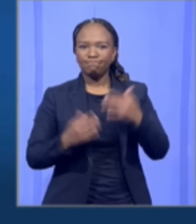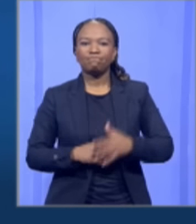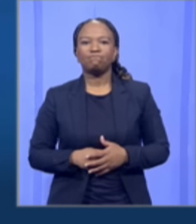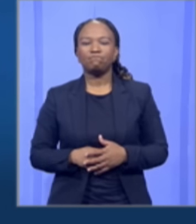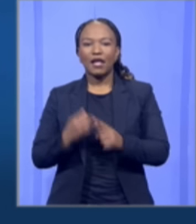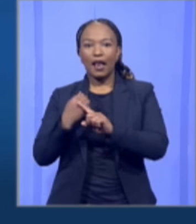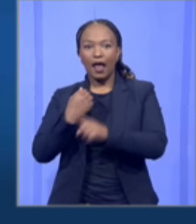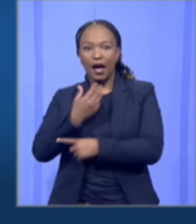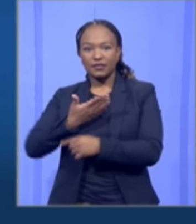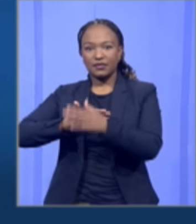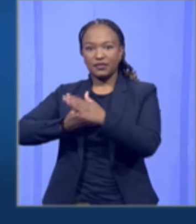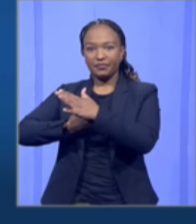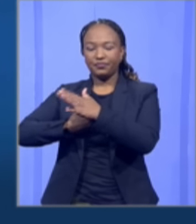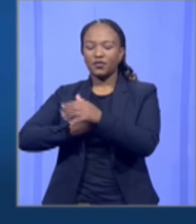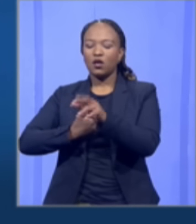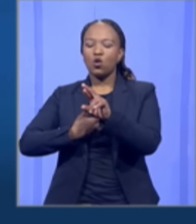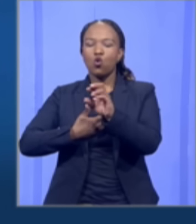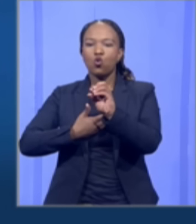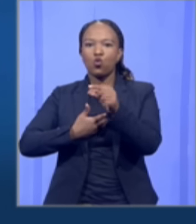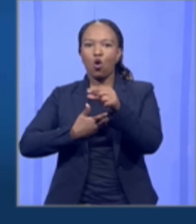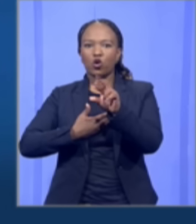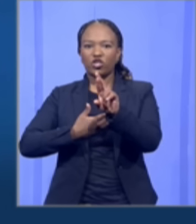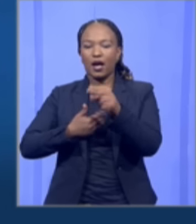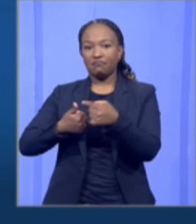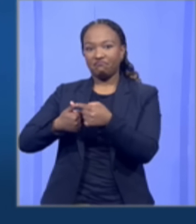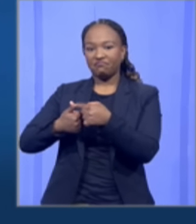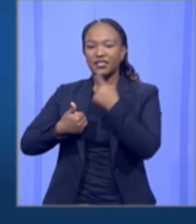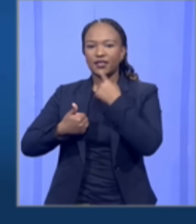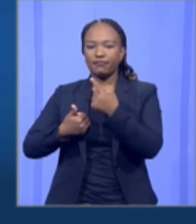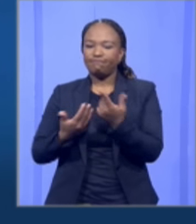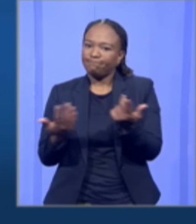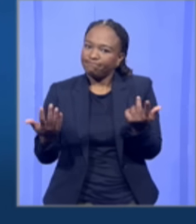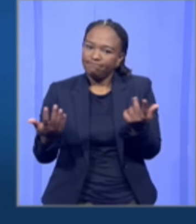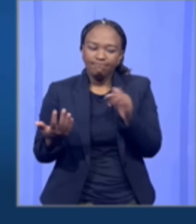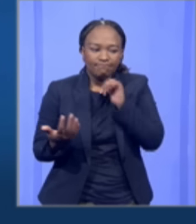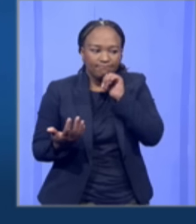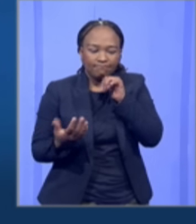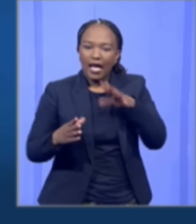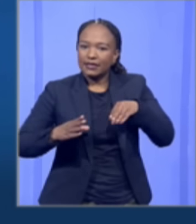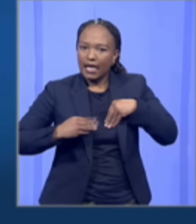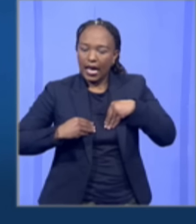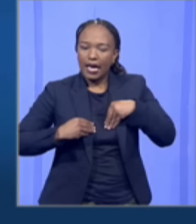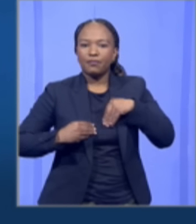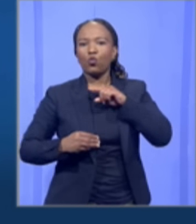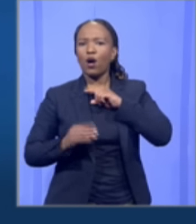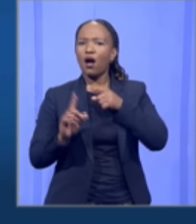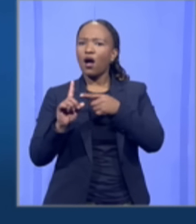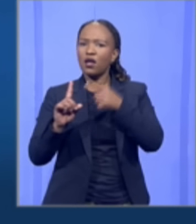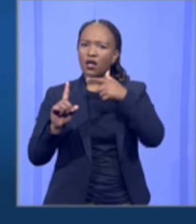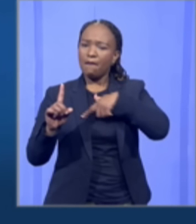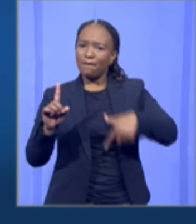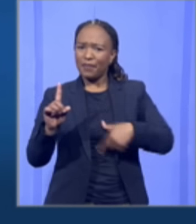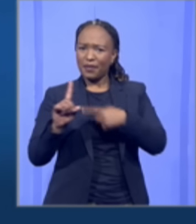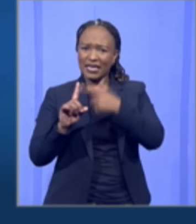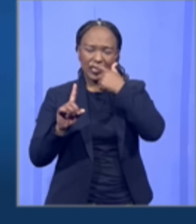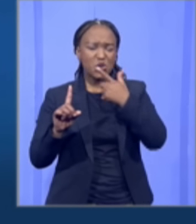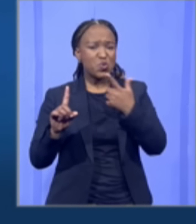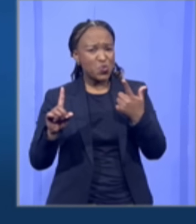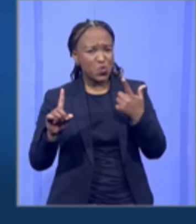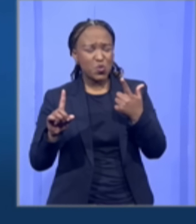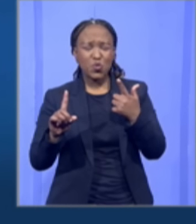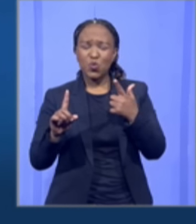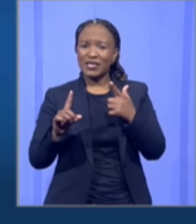ke Gabriel Roger yena o re ke nagana gore re swanetše go amogela ka ge go bile boima go mopresidente Ramaphosa go tšea sephetho seo